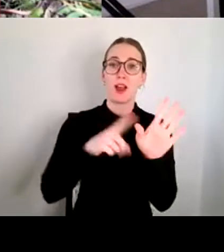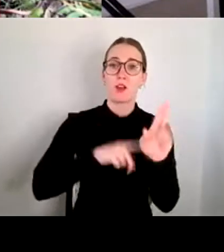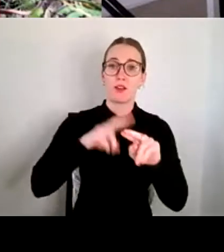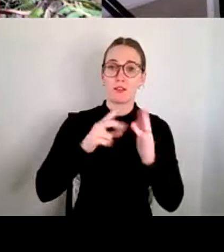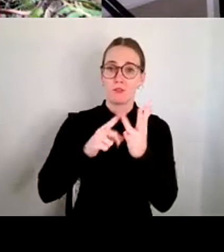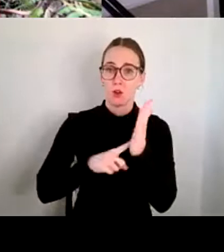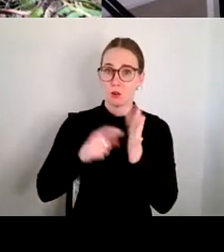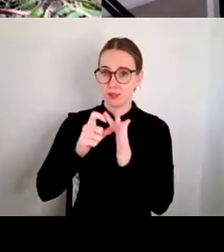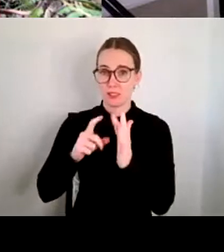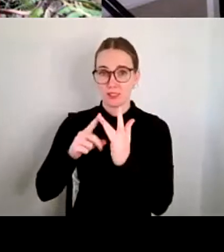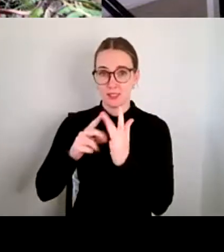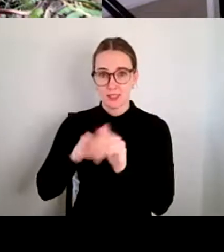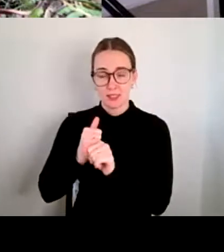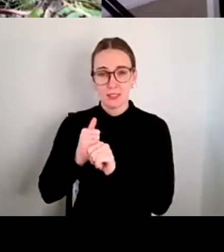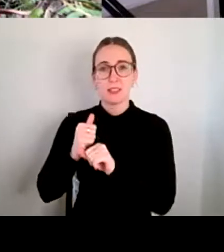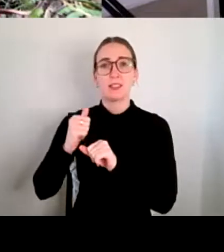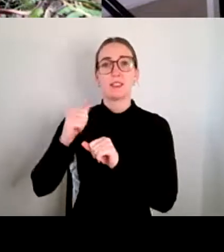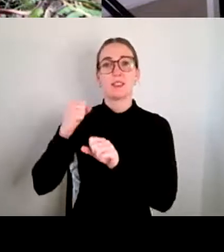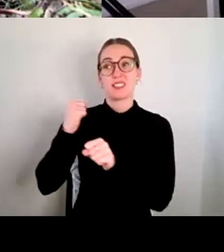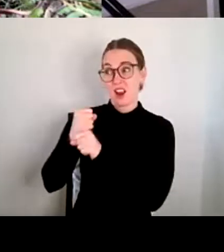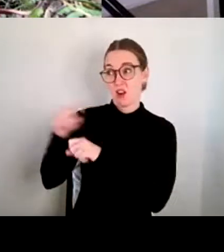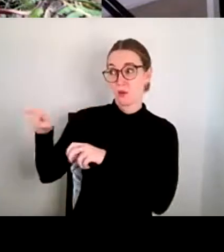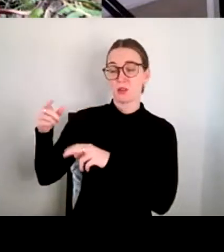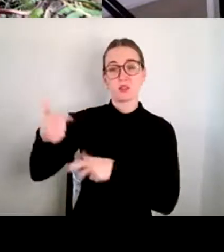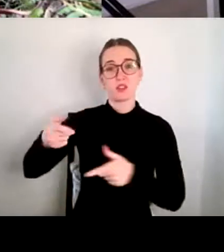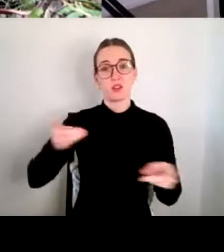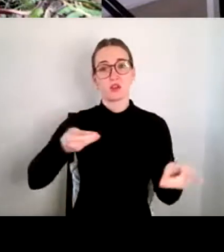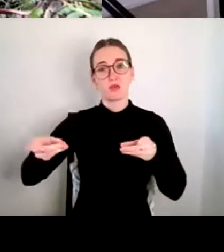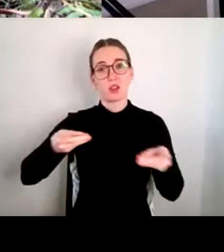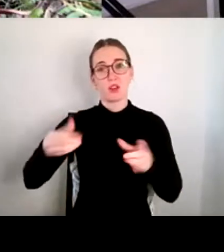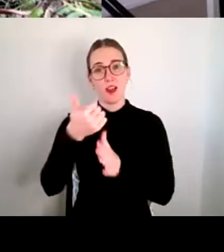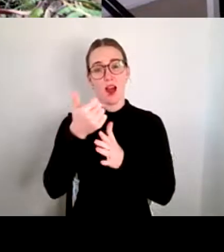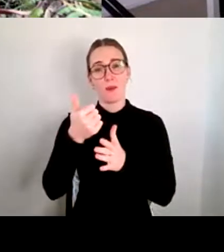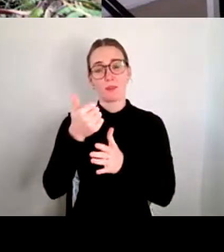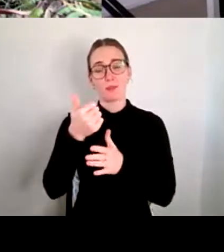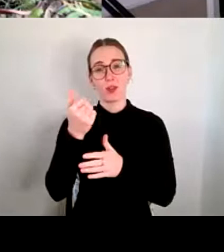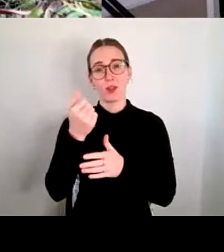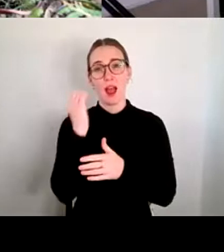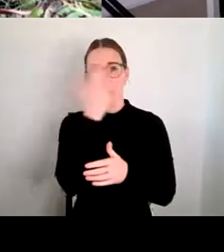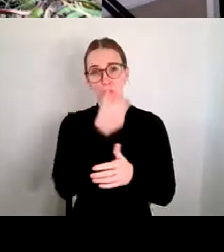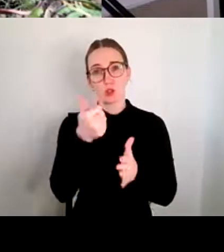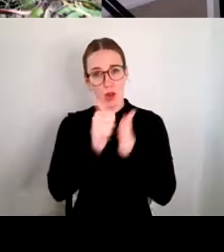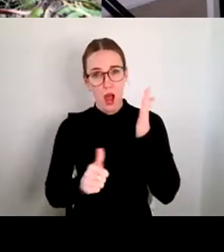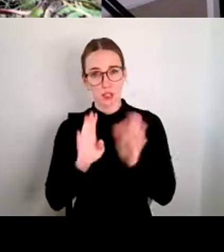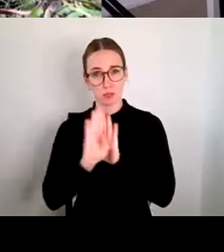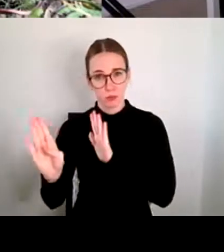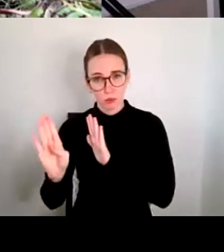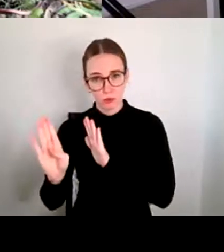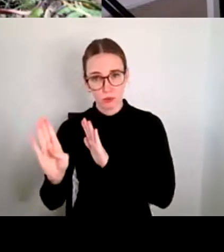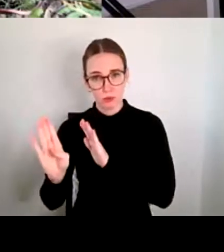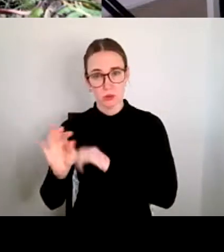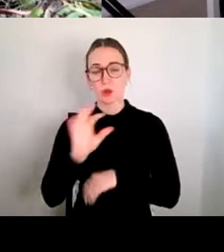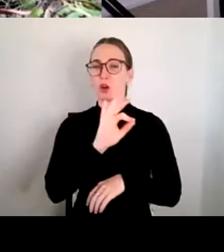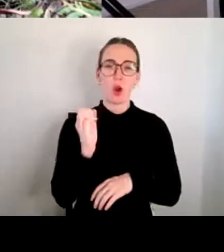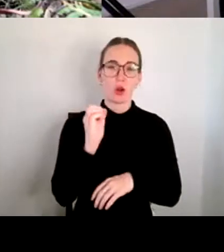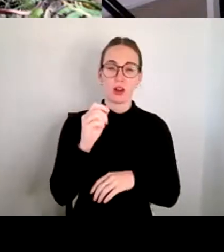were Gary was the director of the Aboriginal Arts Board at the time. It was called the Aboriginal Arts Board, not the Aboriginal and Torres Strait